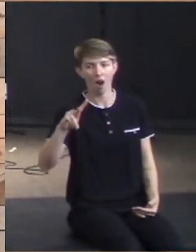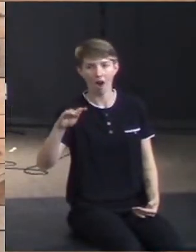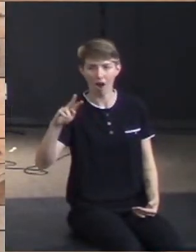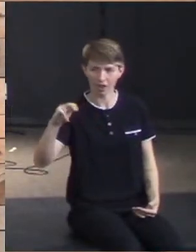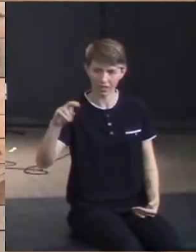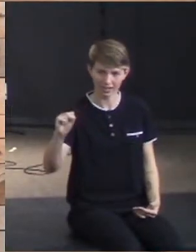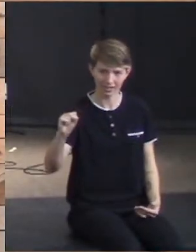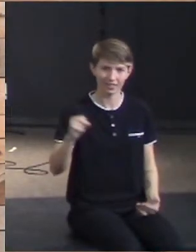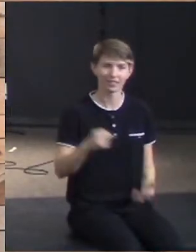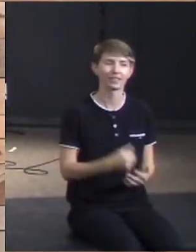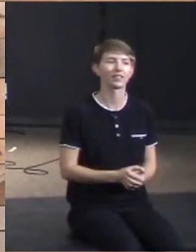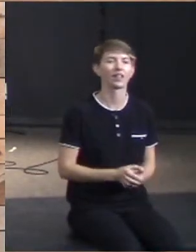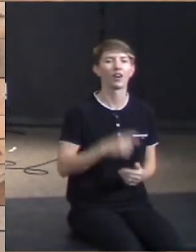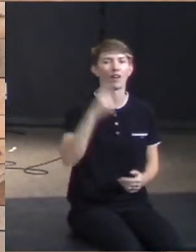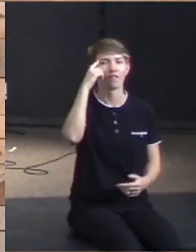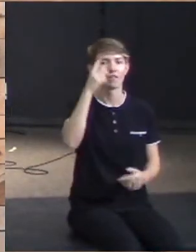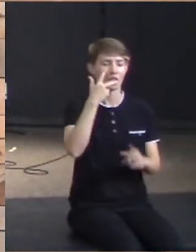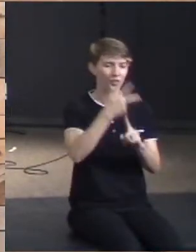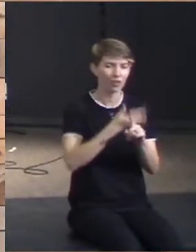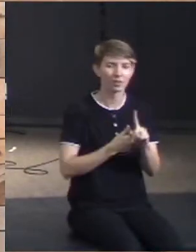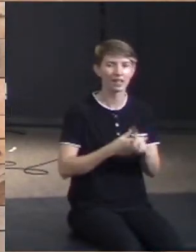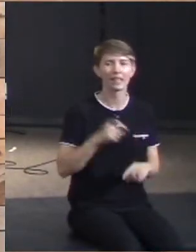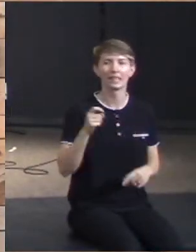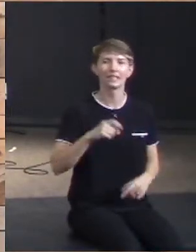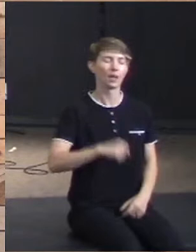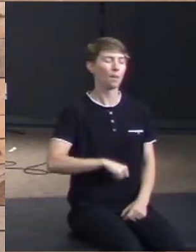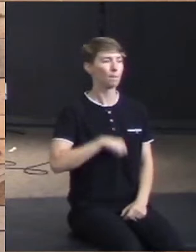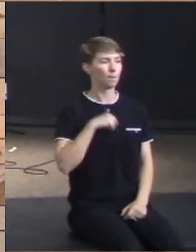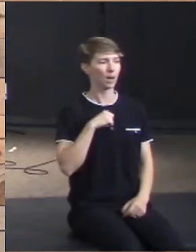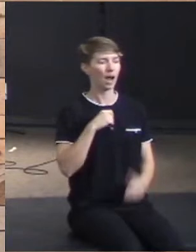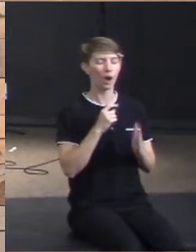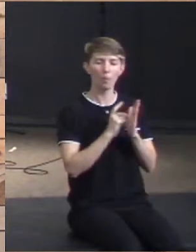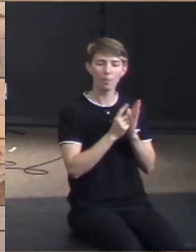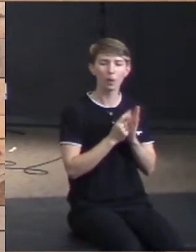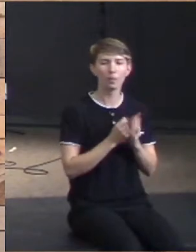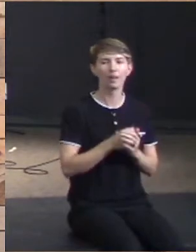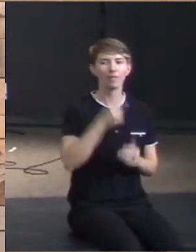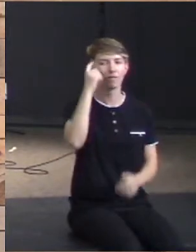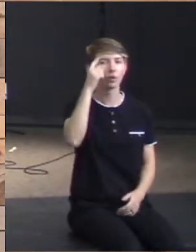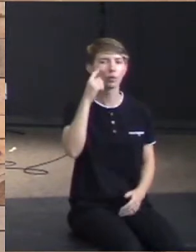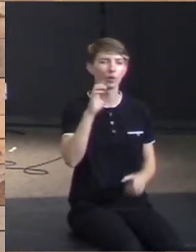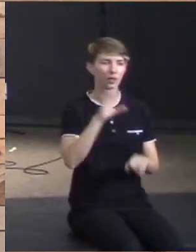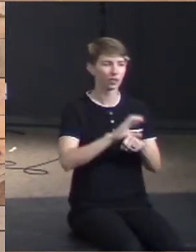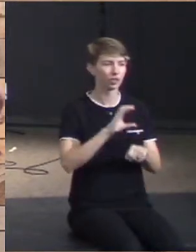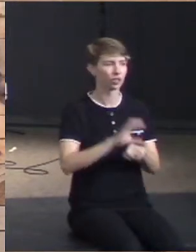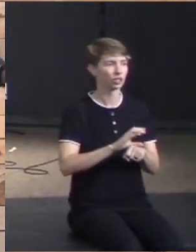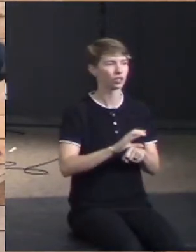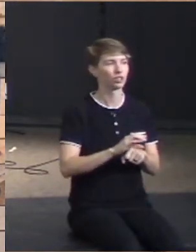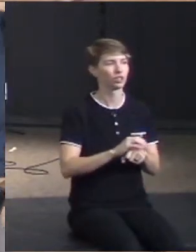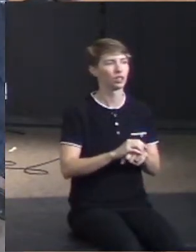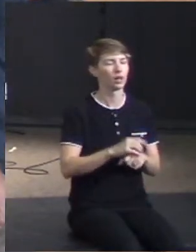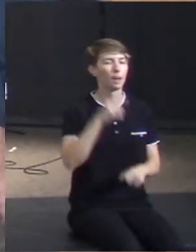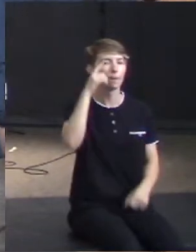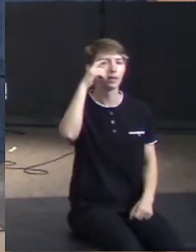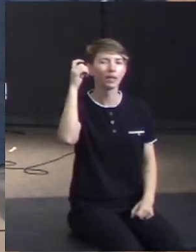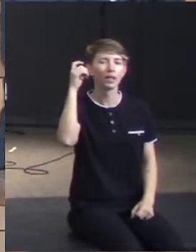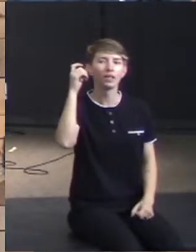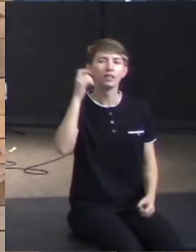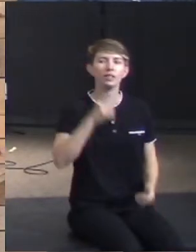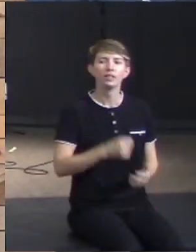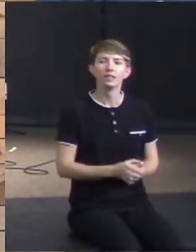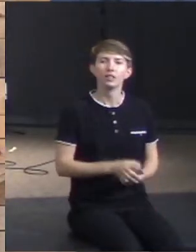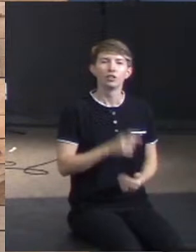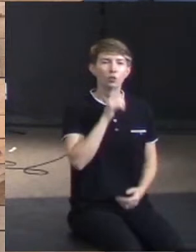And this is a really proud moment, I believe, for the church, because it really is